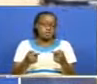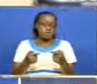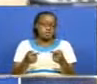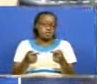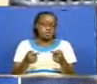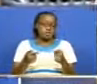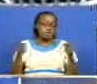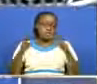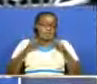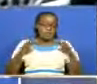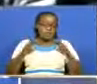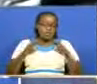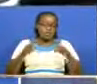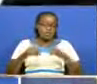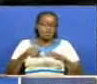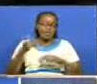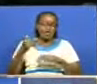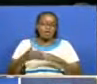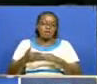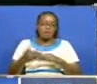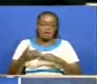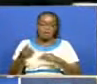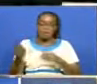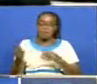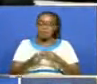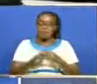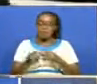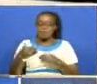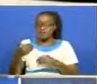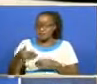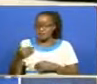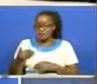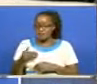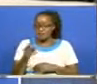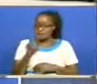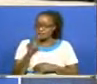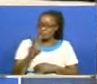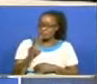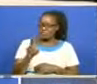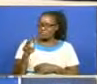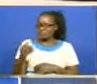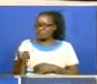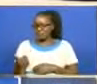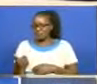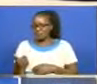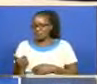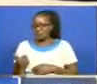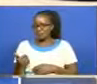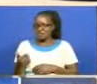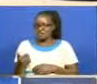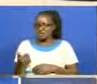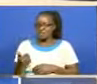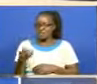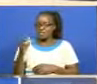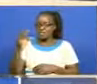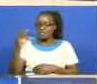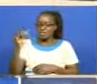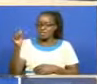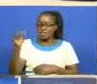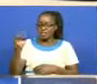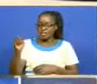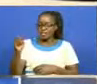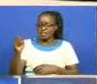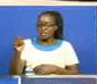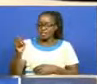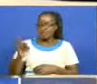evaluation after every 1 month or two, and based on visits by cars from Nairobi Sports,